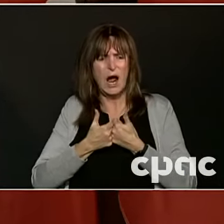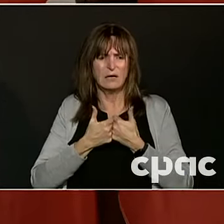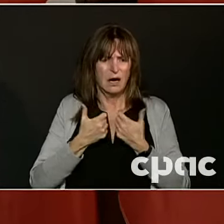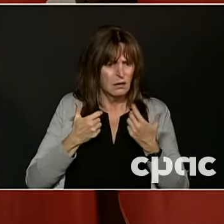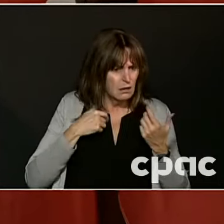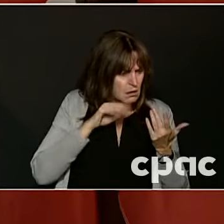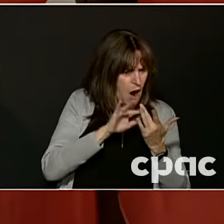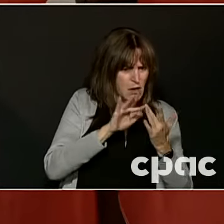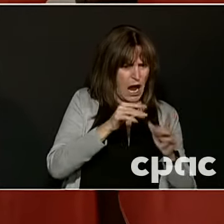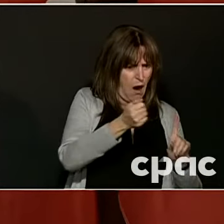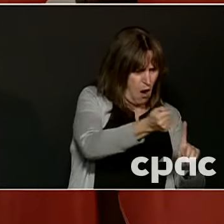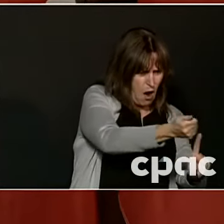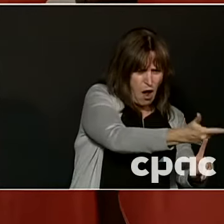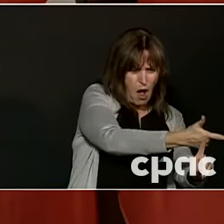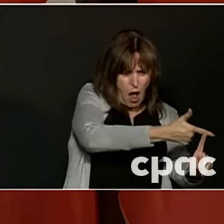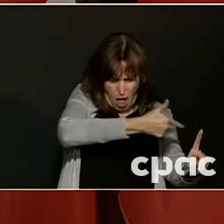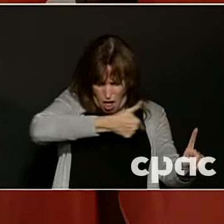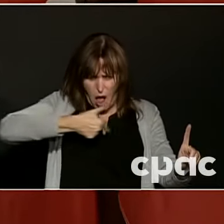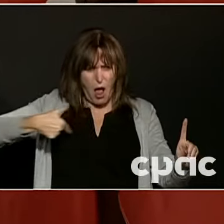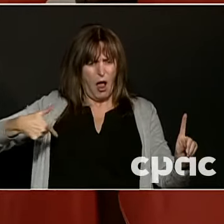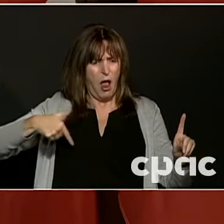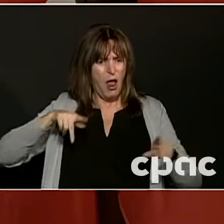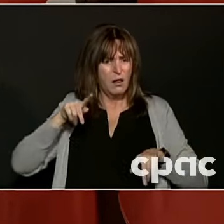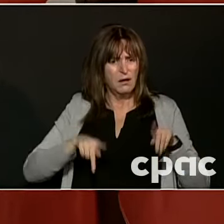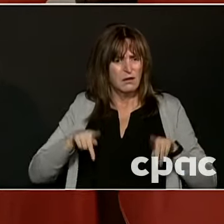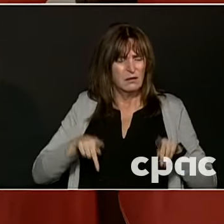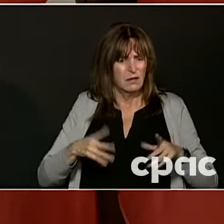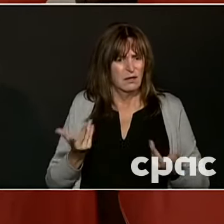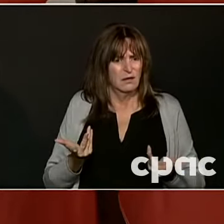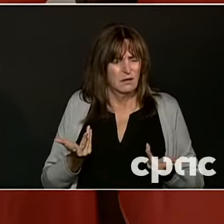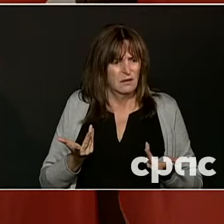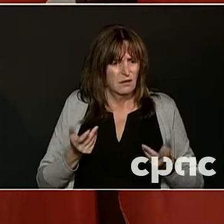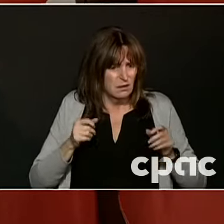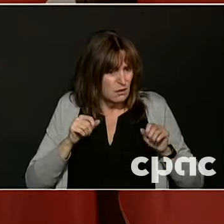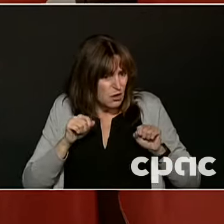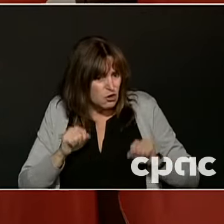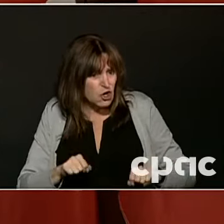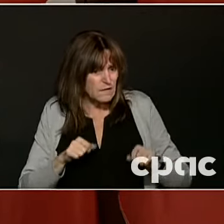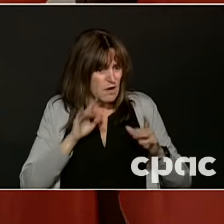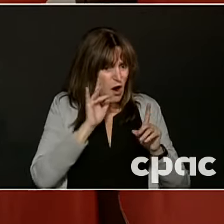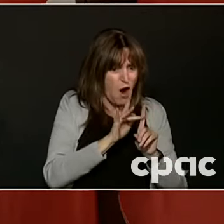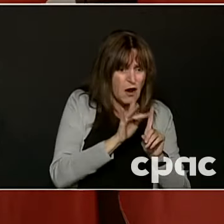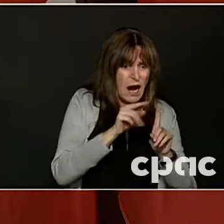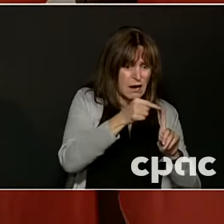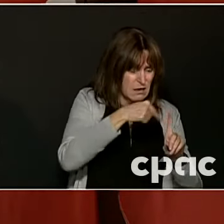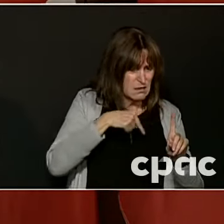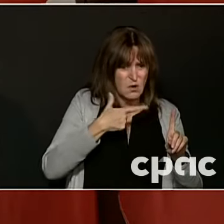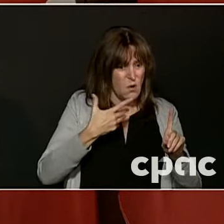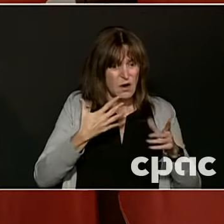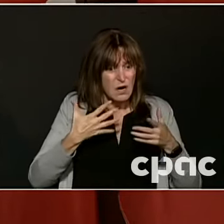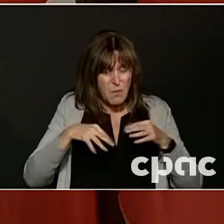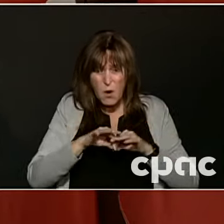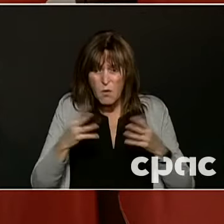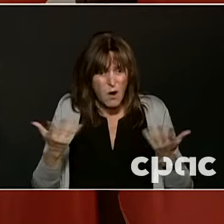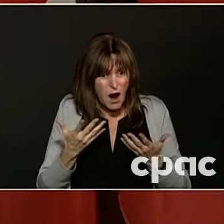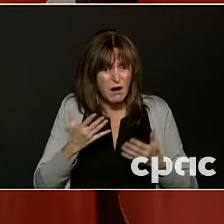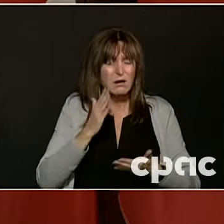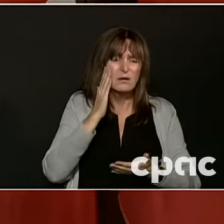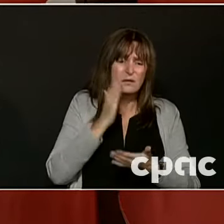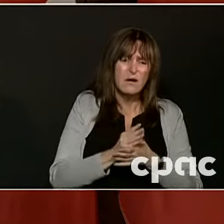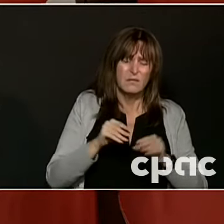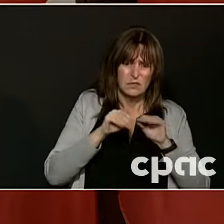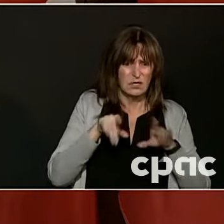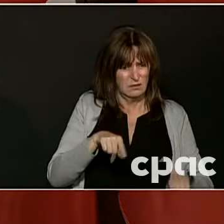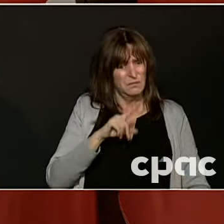might have been in contact in a high-risk situation, which is important to stop the spread. So all of these things are crucial, and they speak to